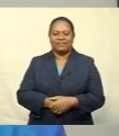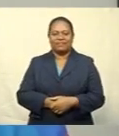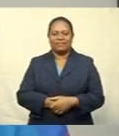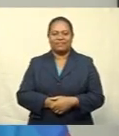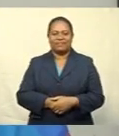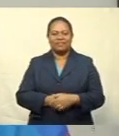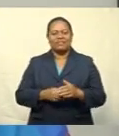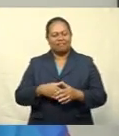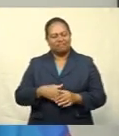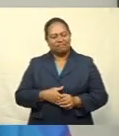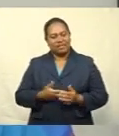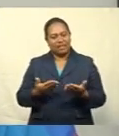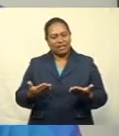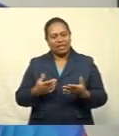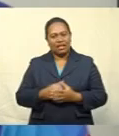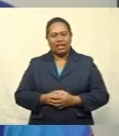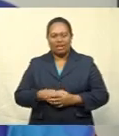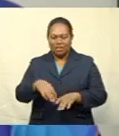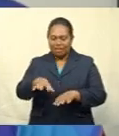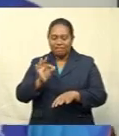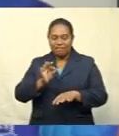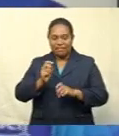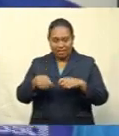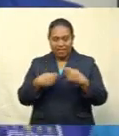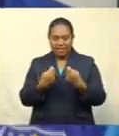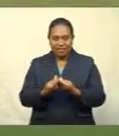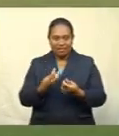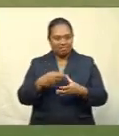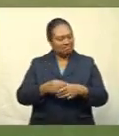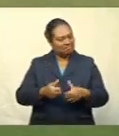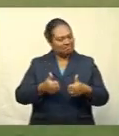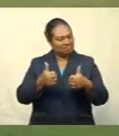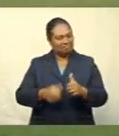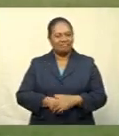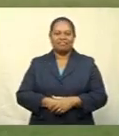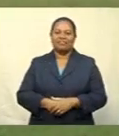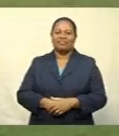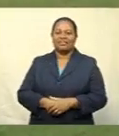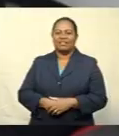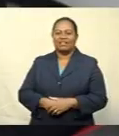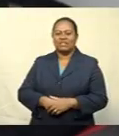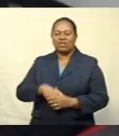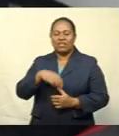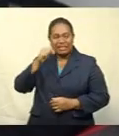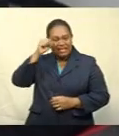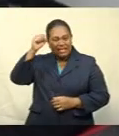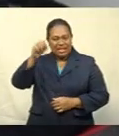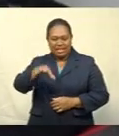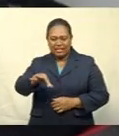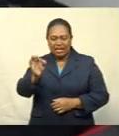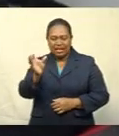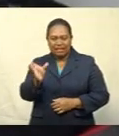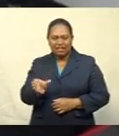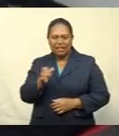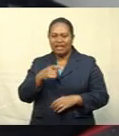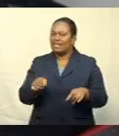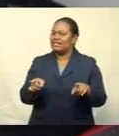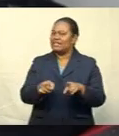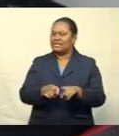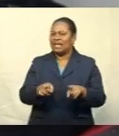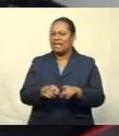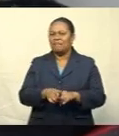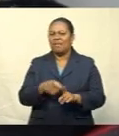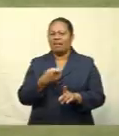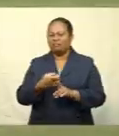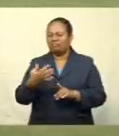And yeah, being selected in the squad is a huge honor to be. Senior selector Meli Saumulinayau says just like Kapadia, they